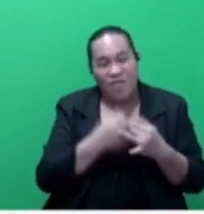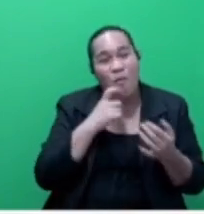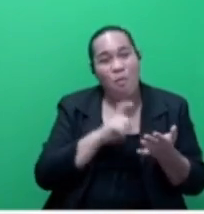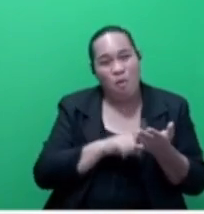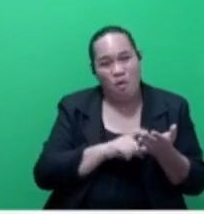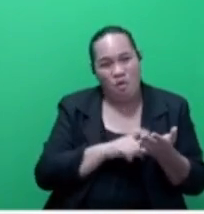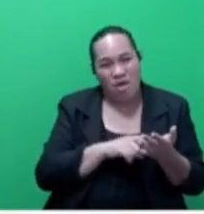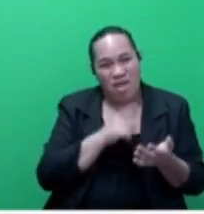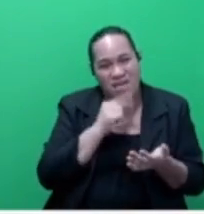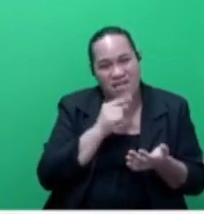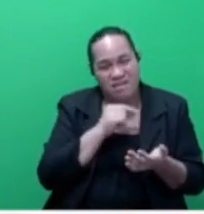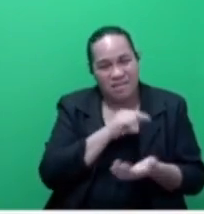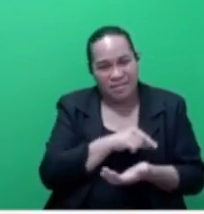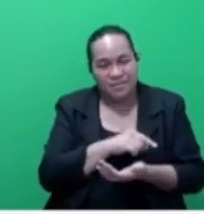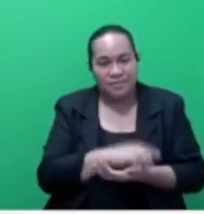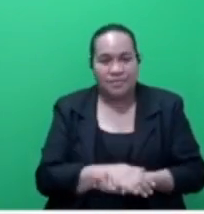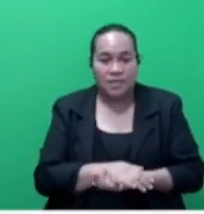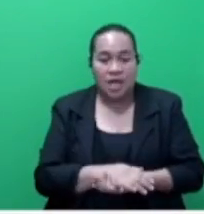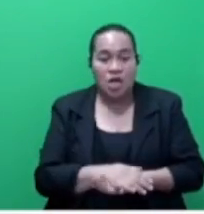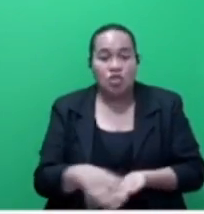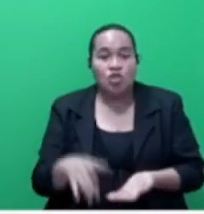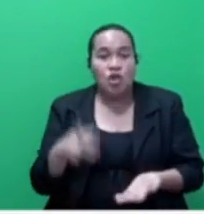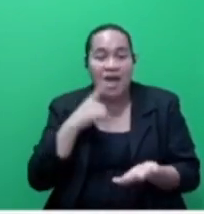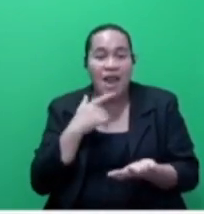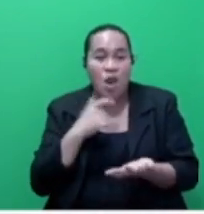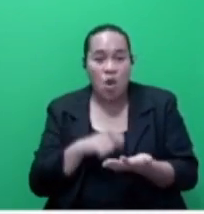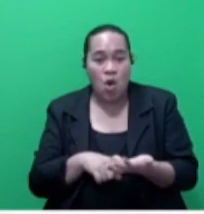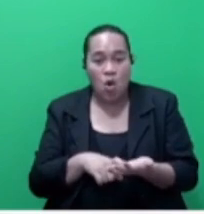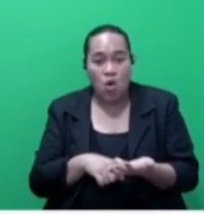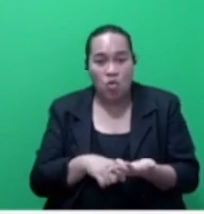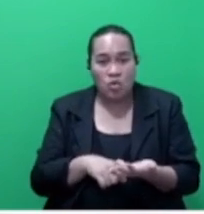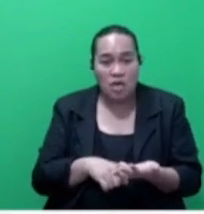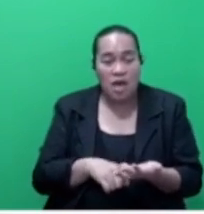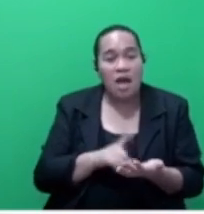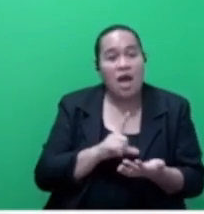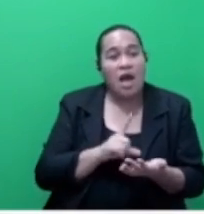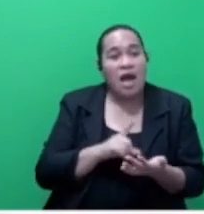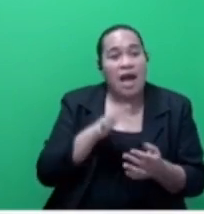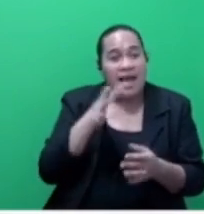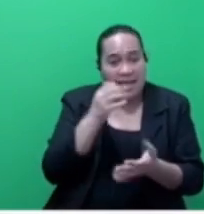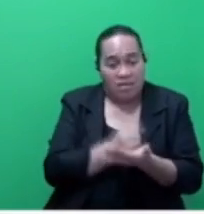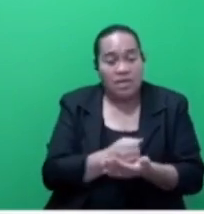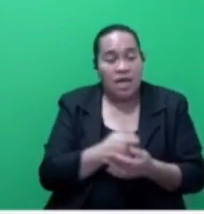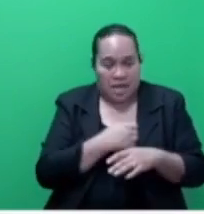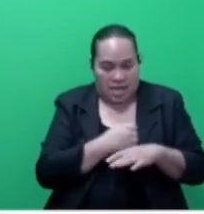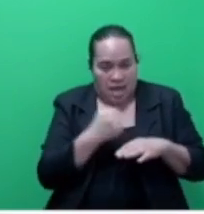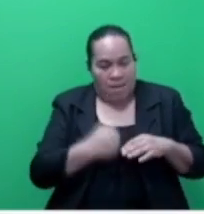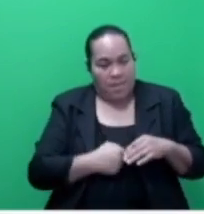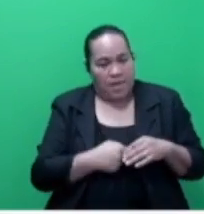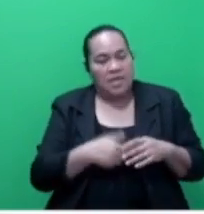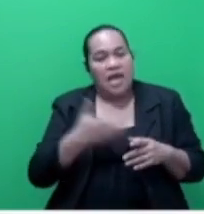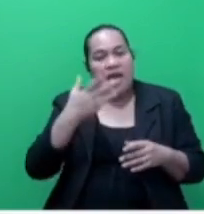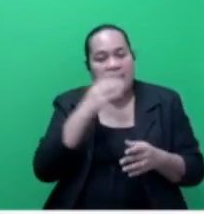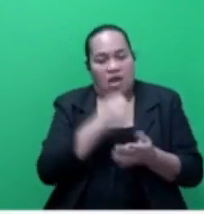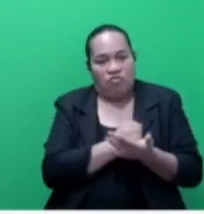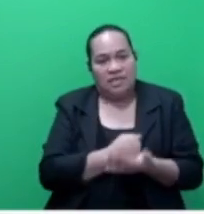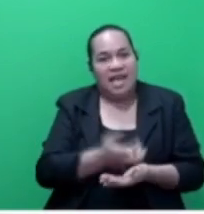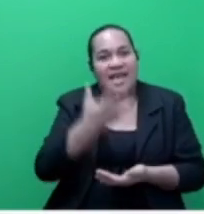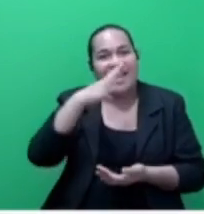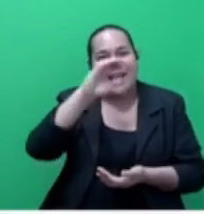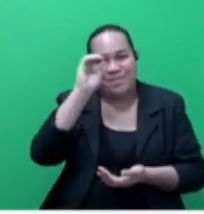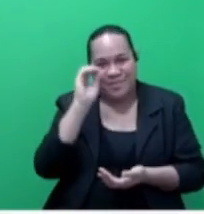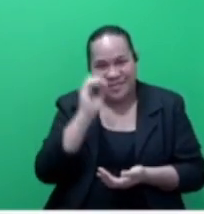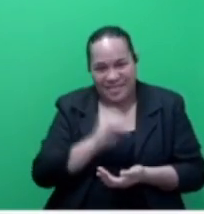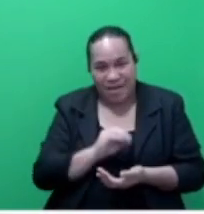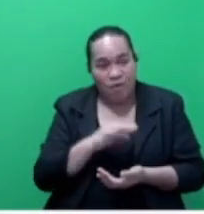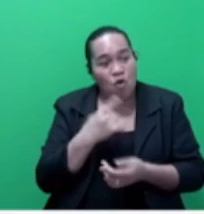sir, and the loan guarantee for micro enterprises, for example, we guarantee up to 90% of those who